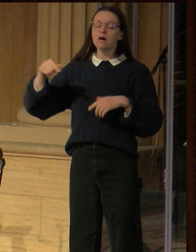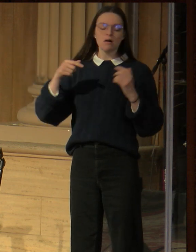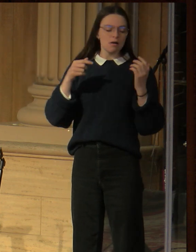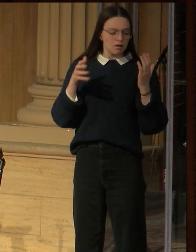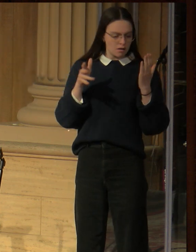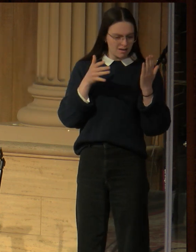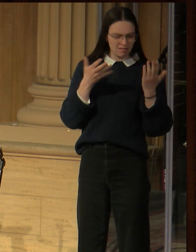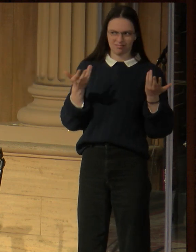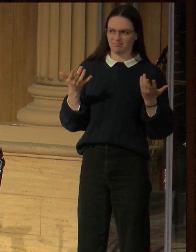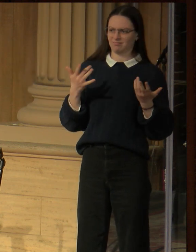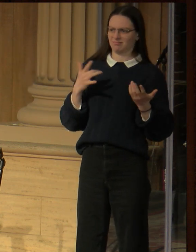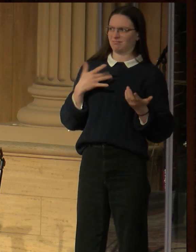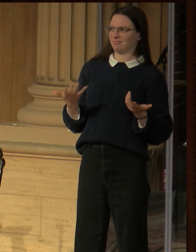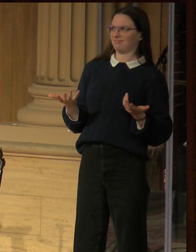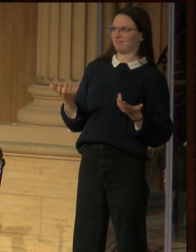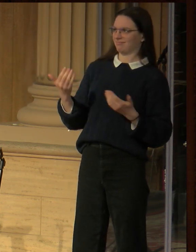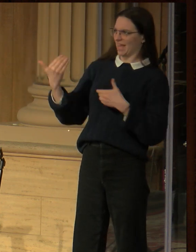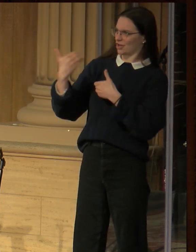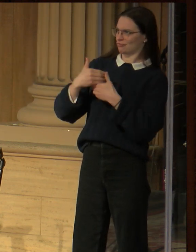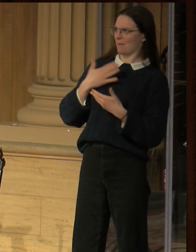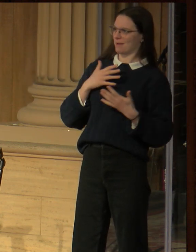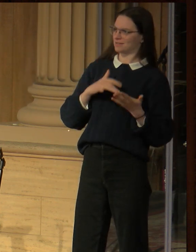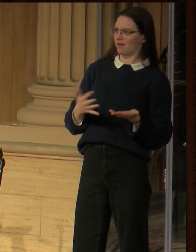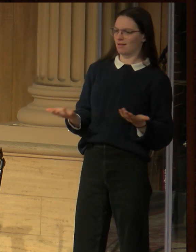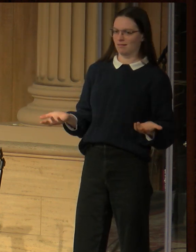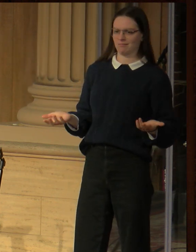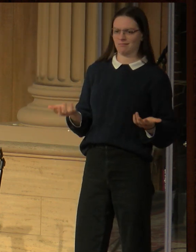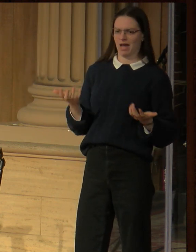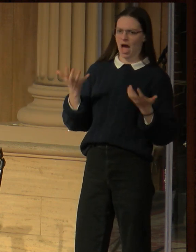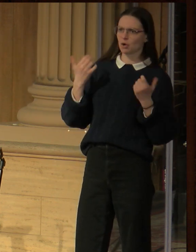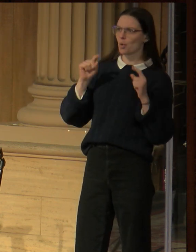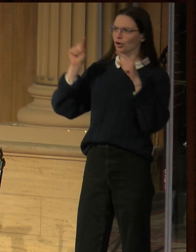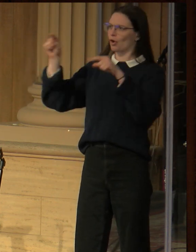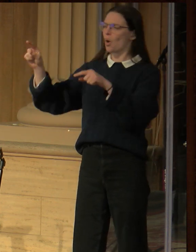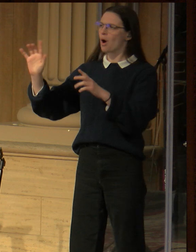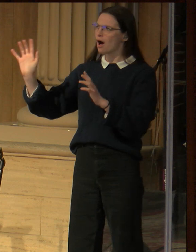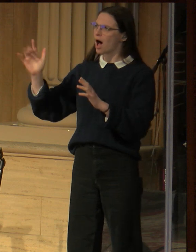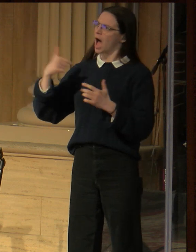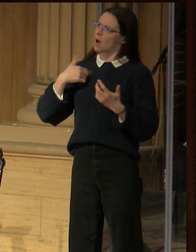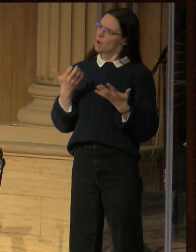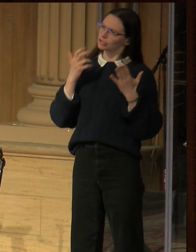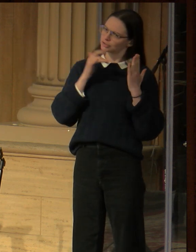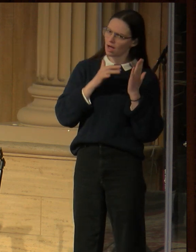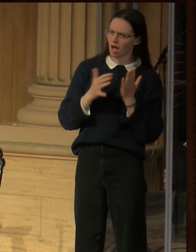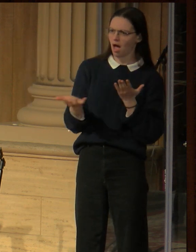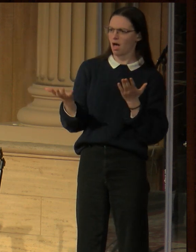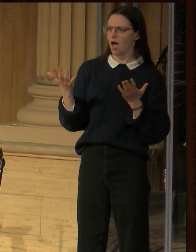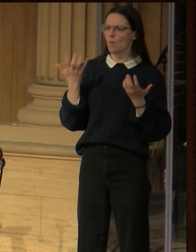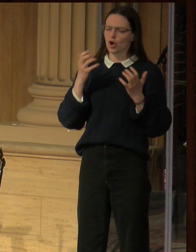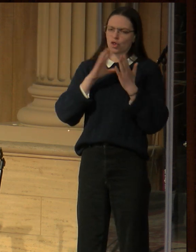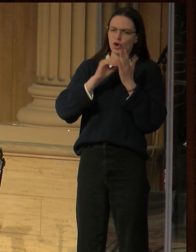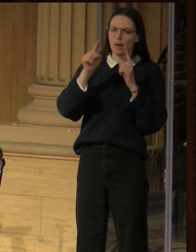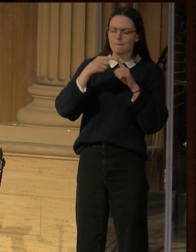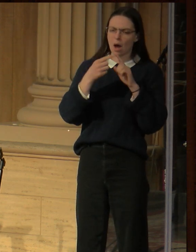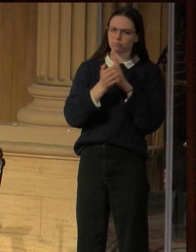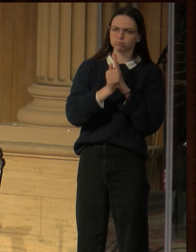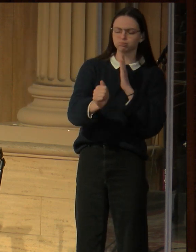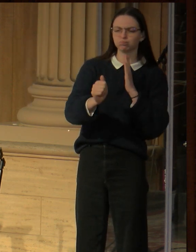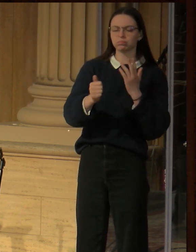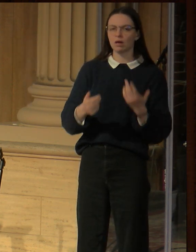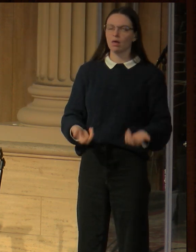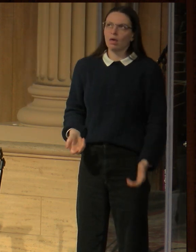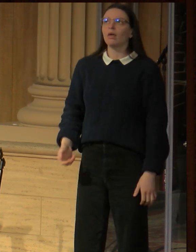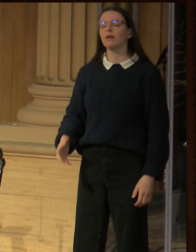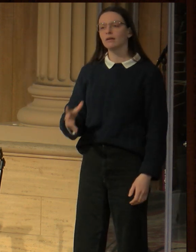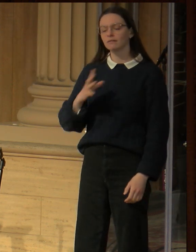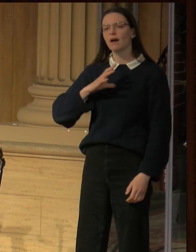is kind of an interruption. This is not what you want to be doing. You want to be studying, you want to be learning about these things, so you just kind of